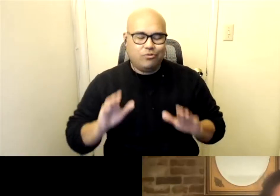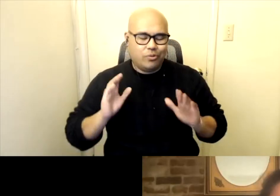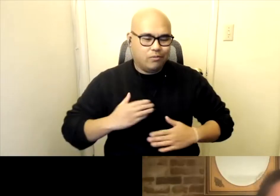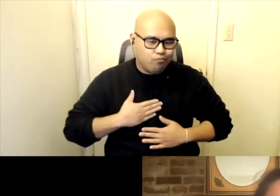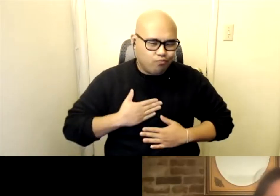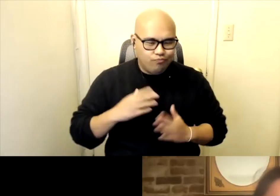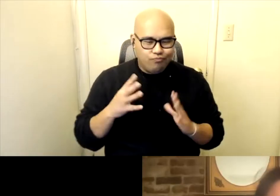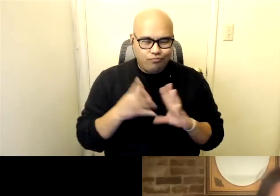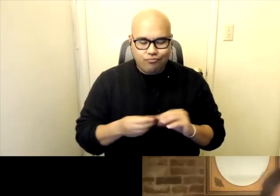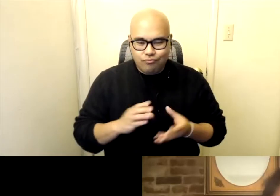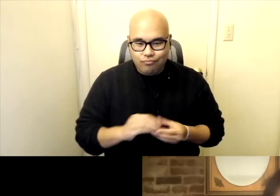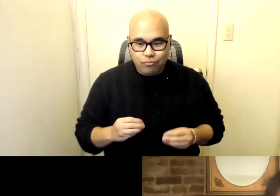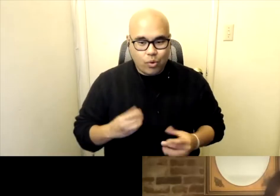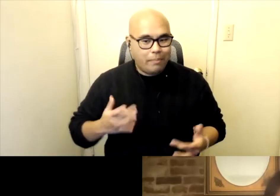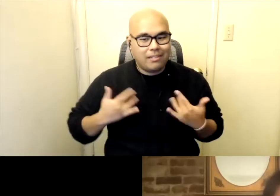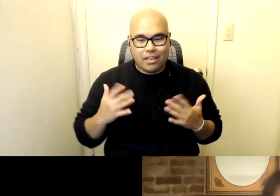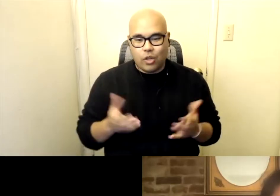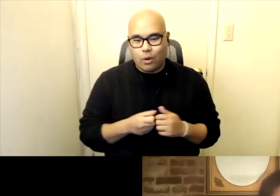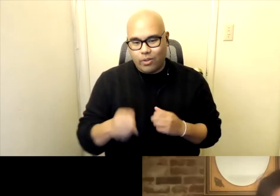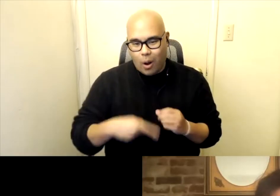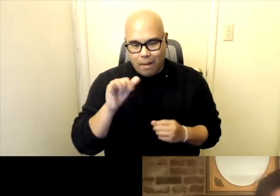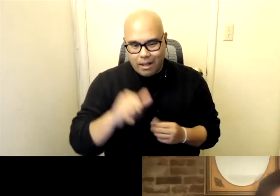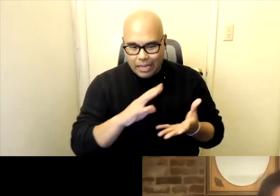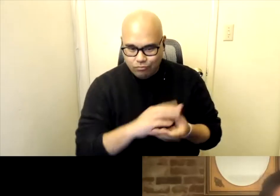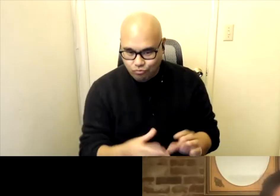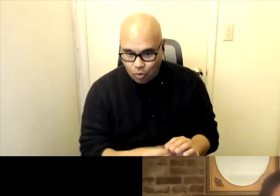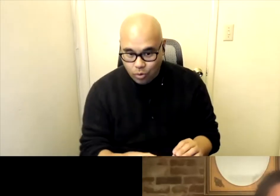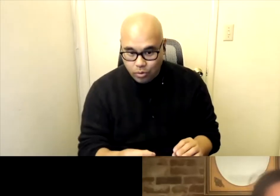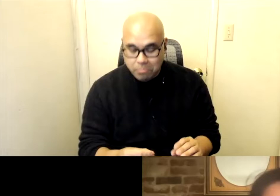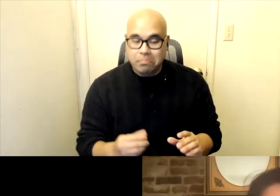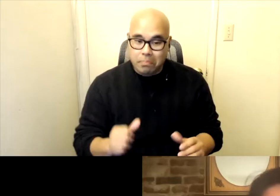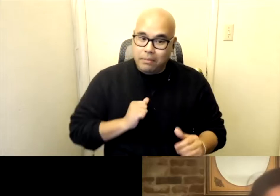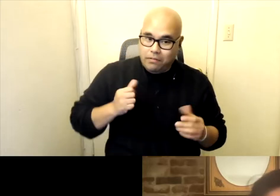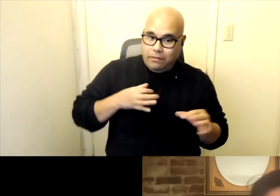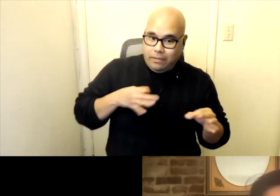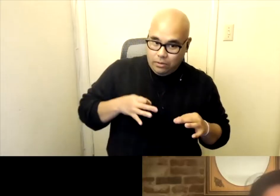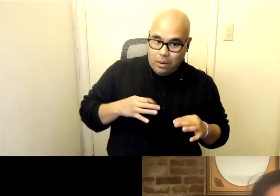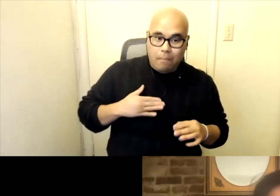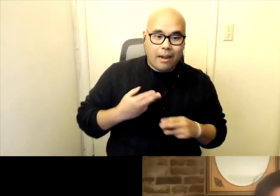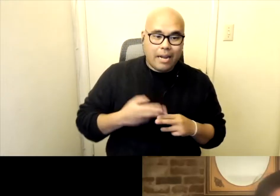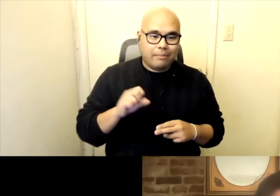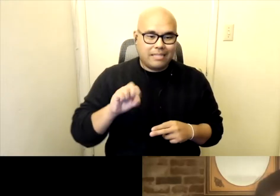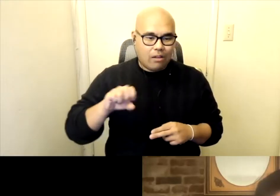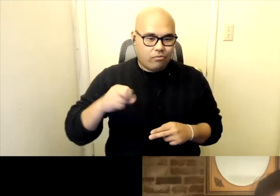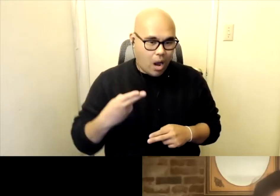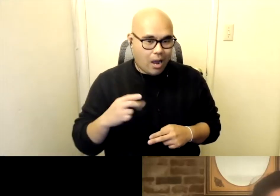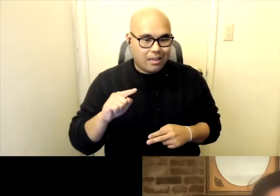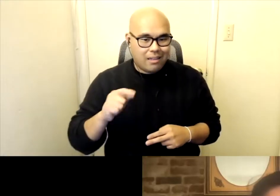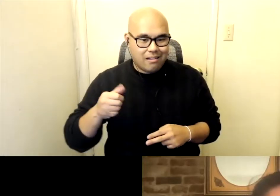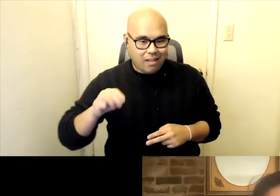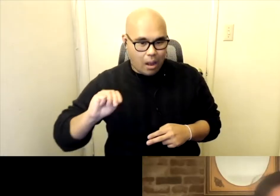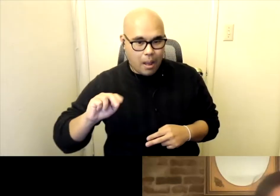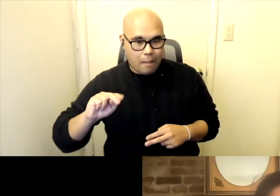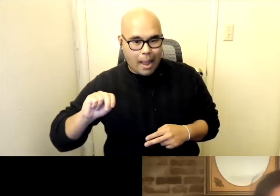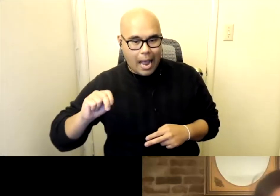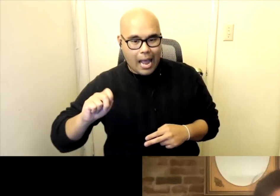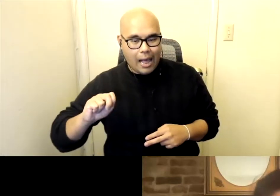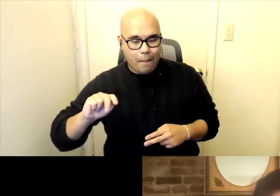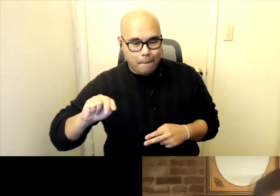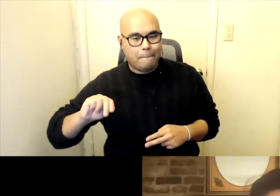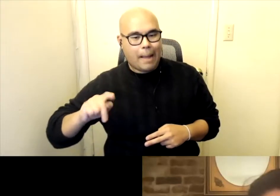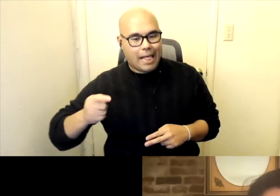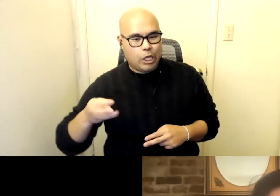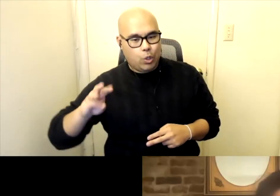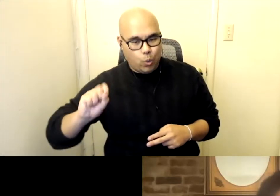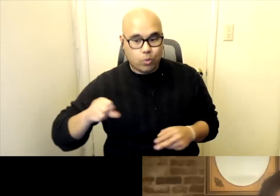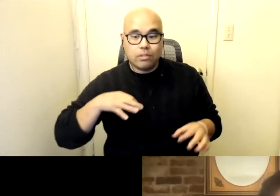talk with her about it. So a little bit about me. My name is Sarah Thankam Mathews. A very quick description of my